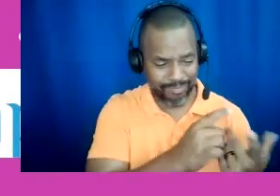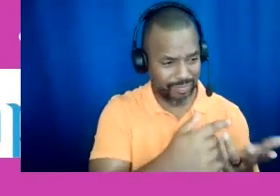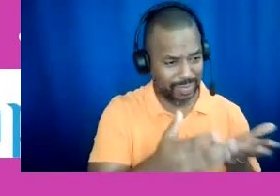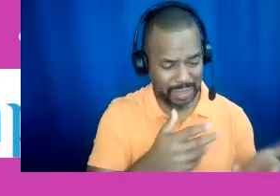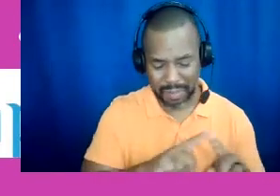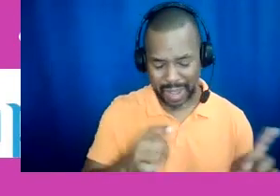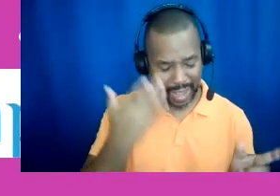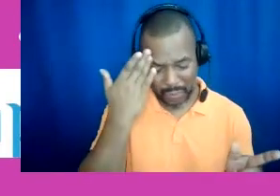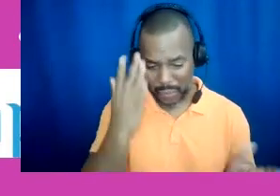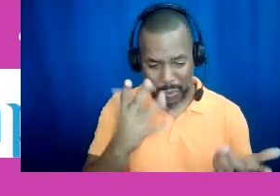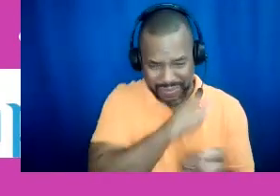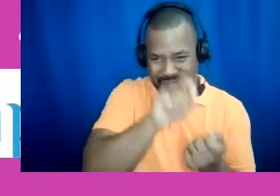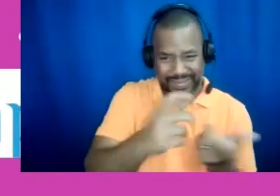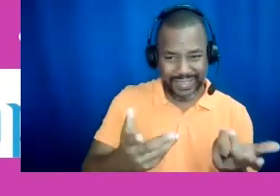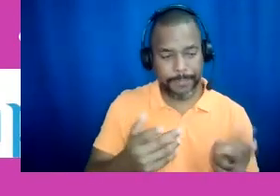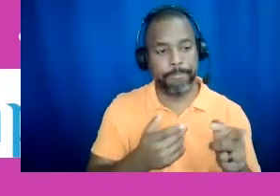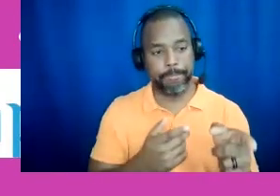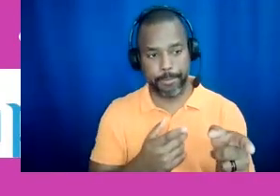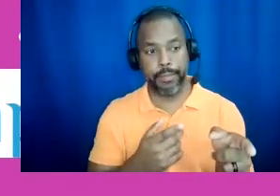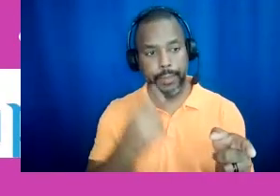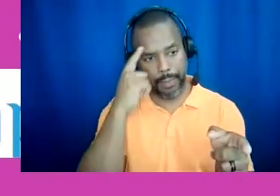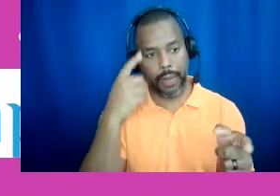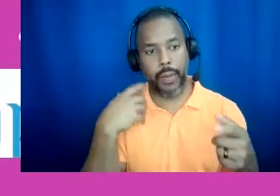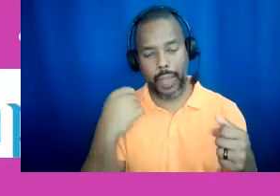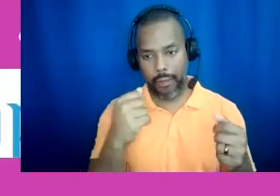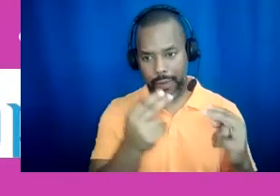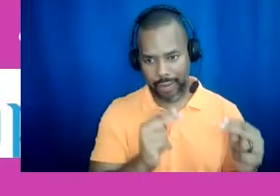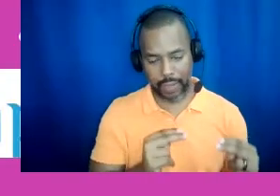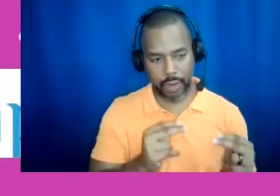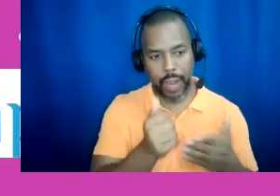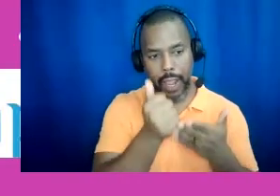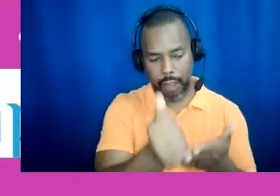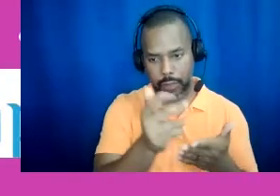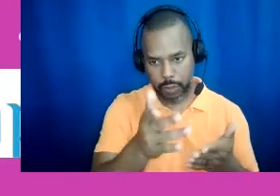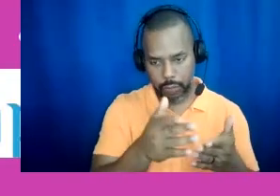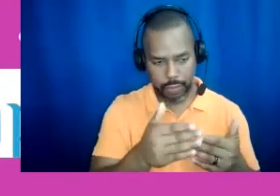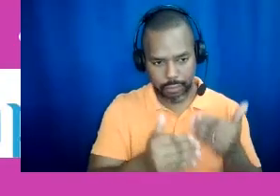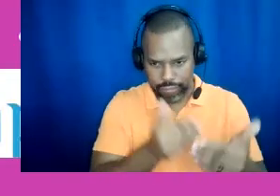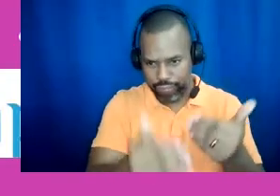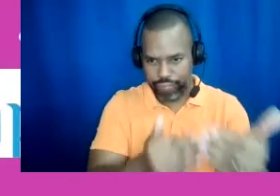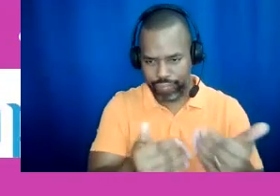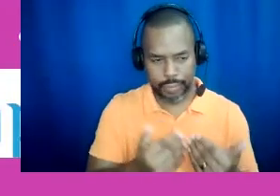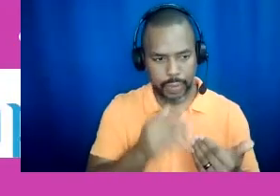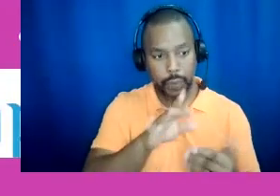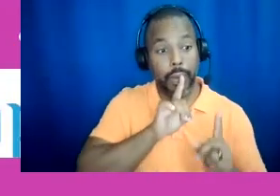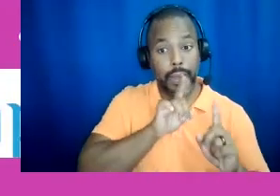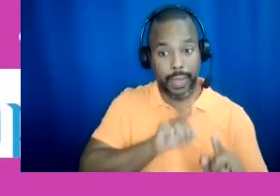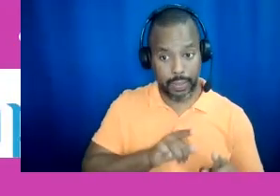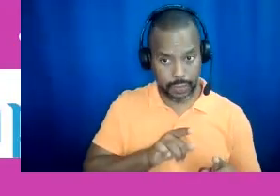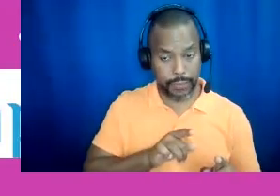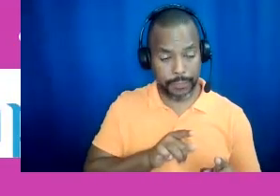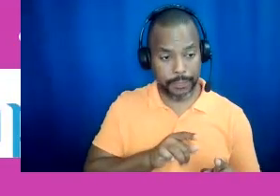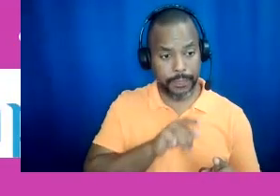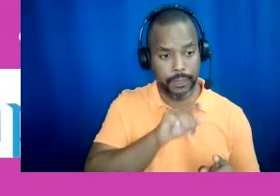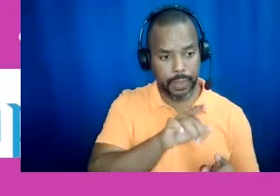I need. The mental health navigator is actually going to help walk you through that. So what you do is you just answer a couple questions and it's going to